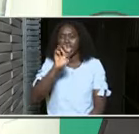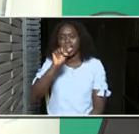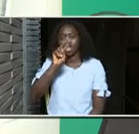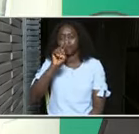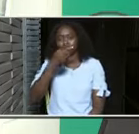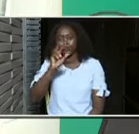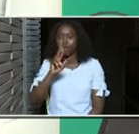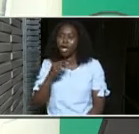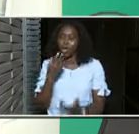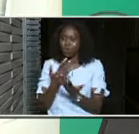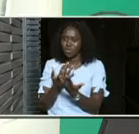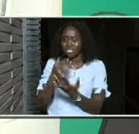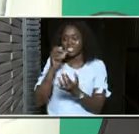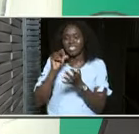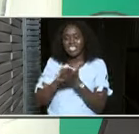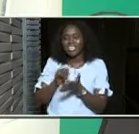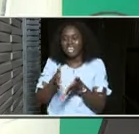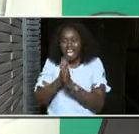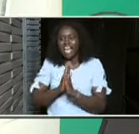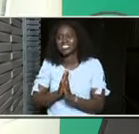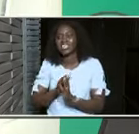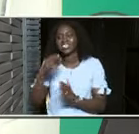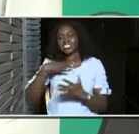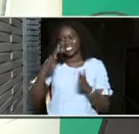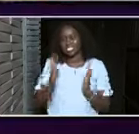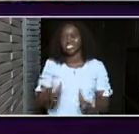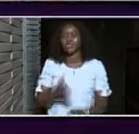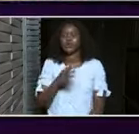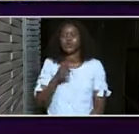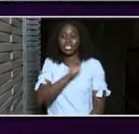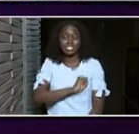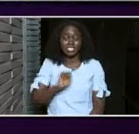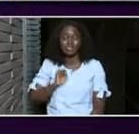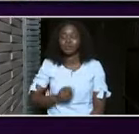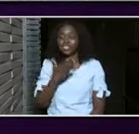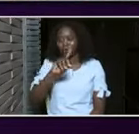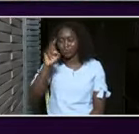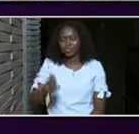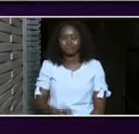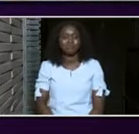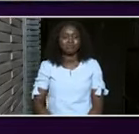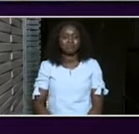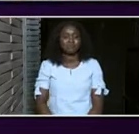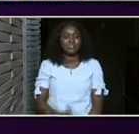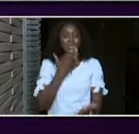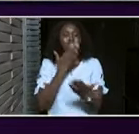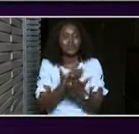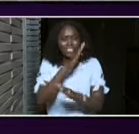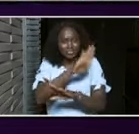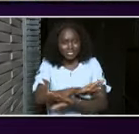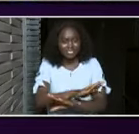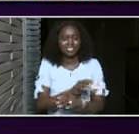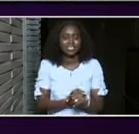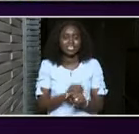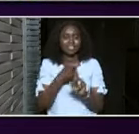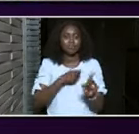can ask the distinguished senator their questions. Enugu, good evening. Good evening from the coal